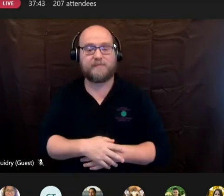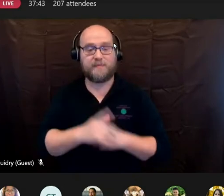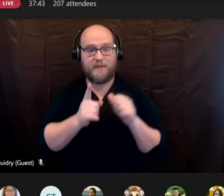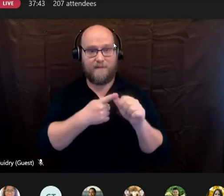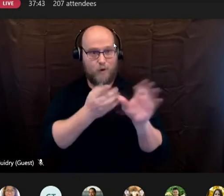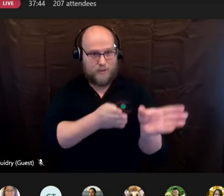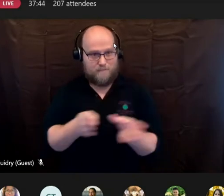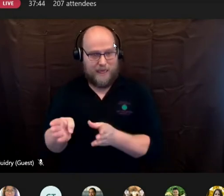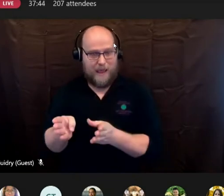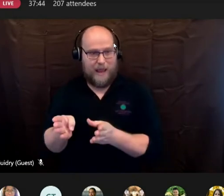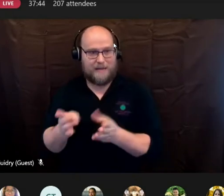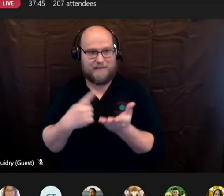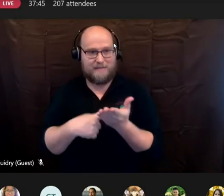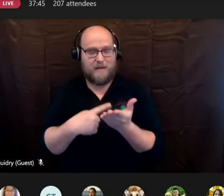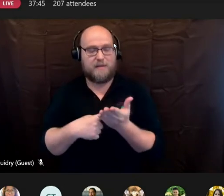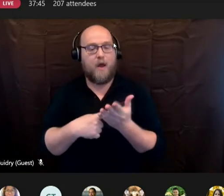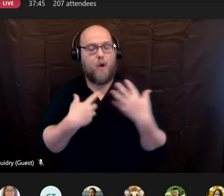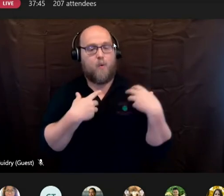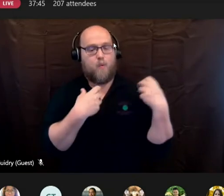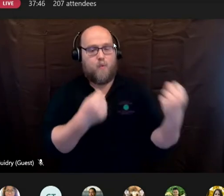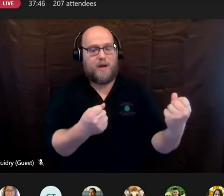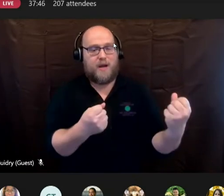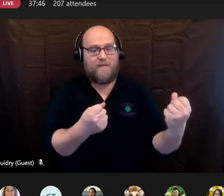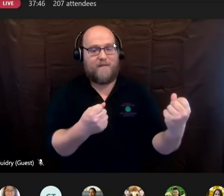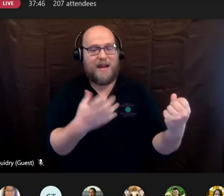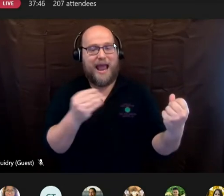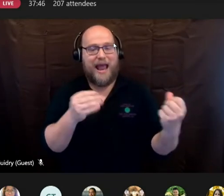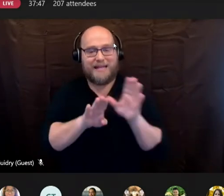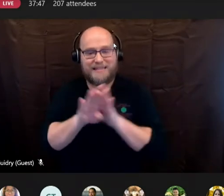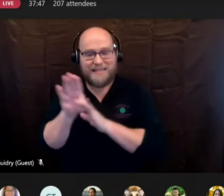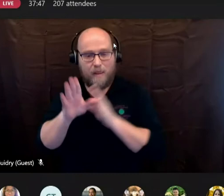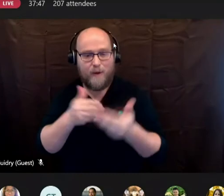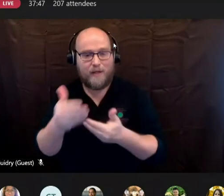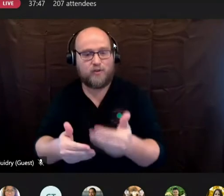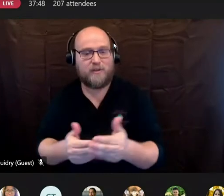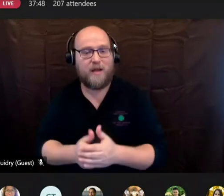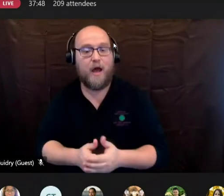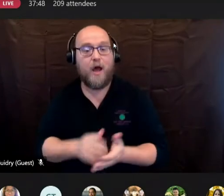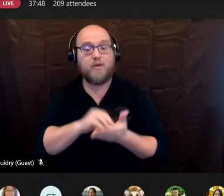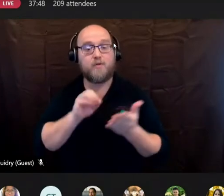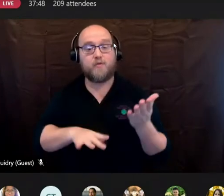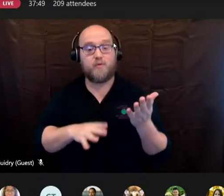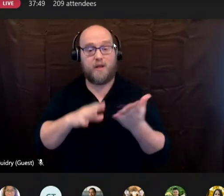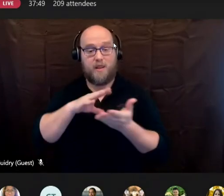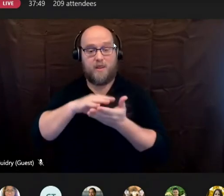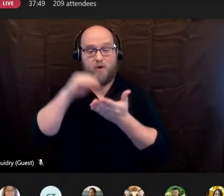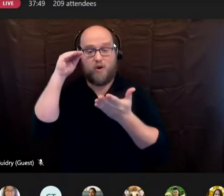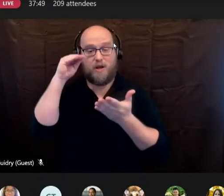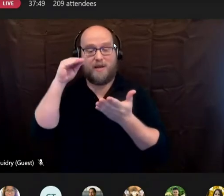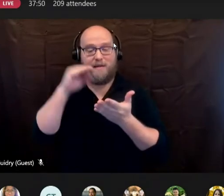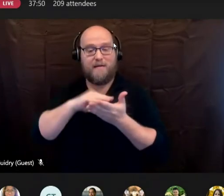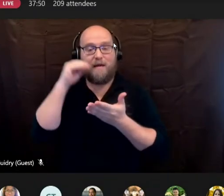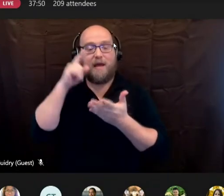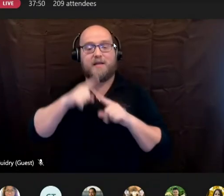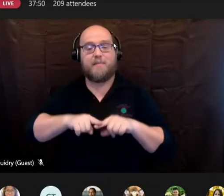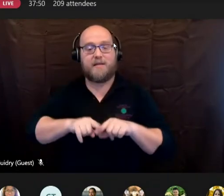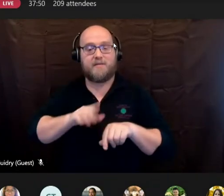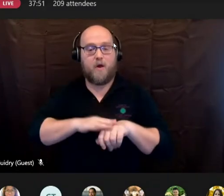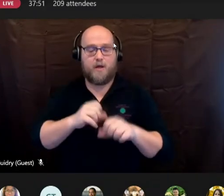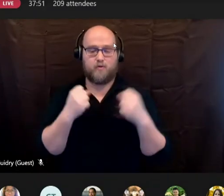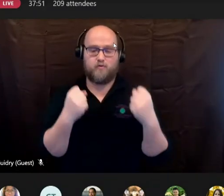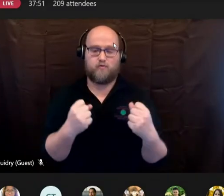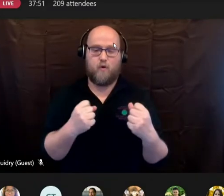Student learning depends on a strong partnership between families and our educators. Our